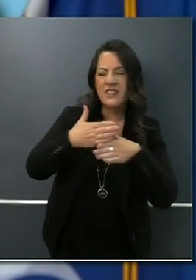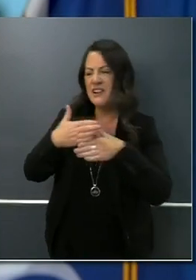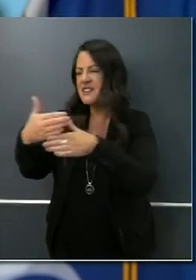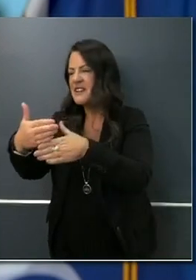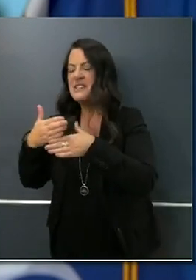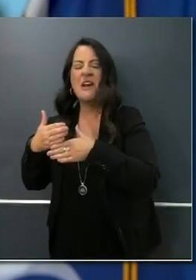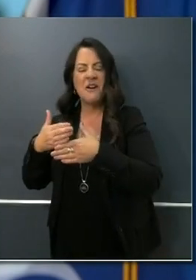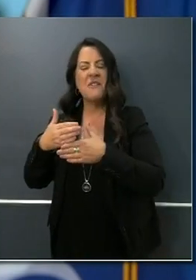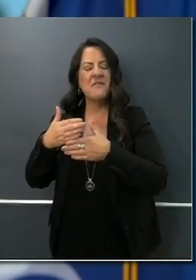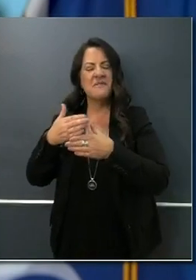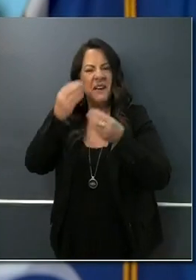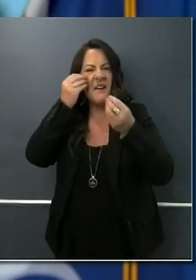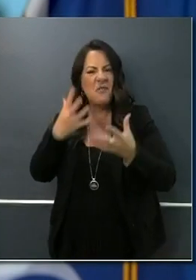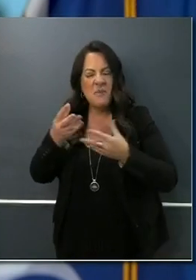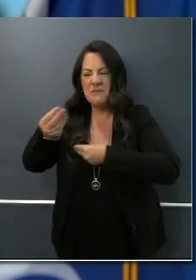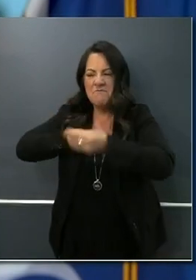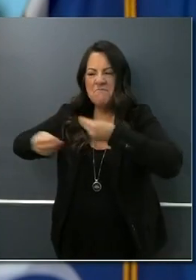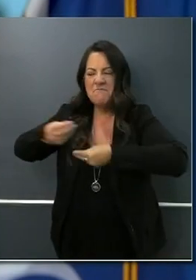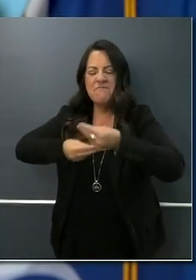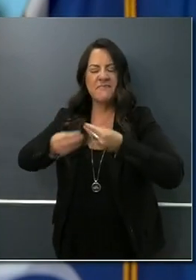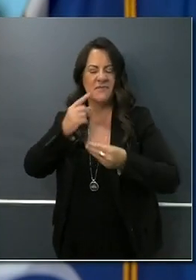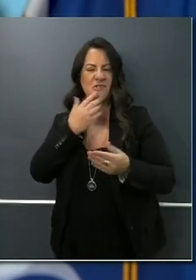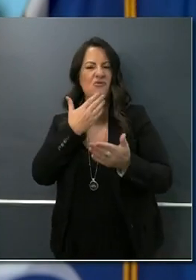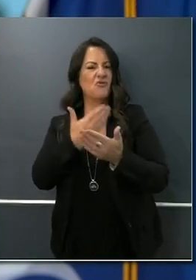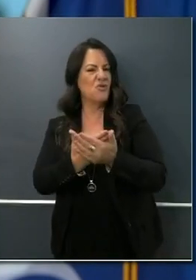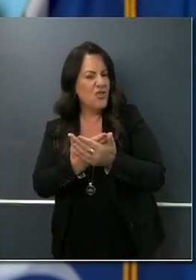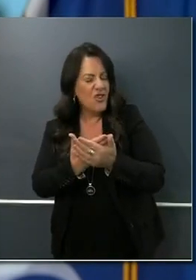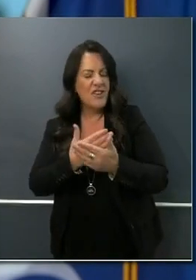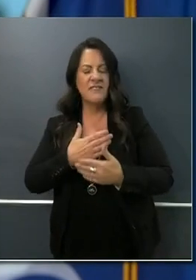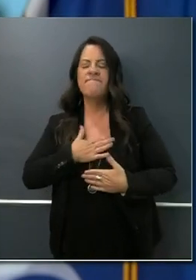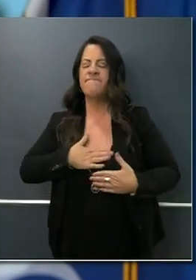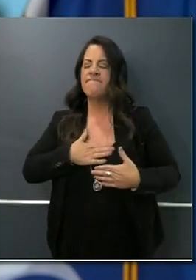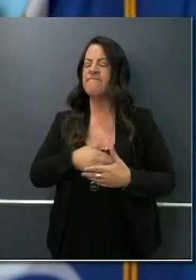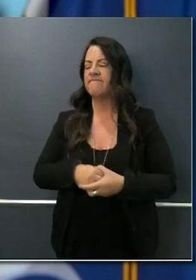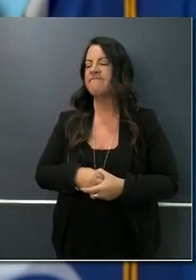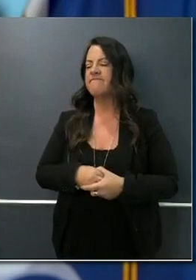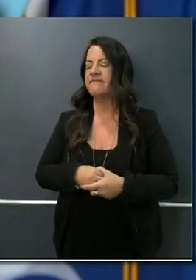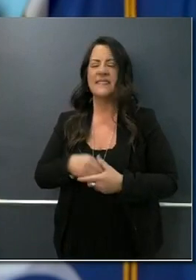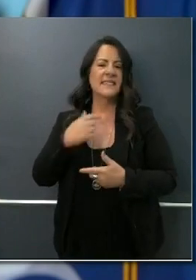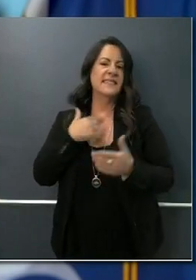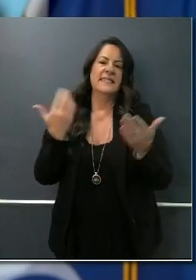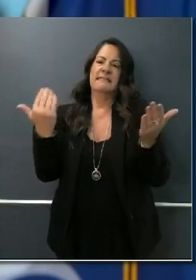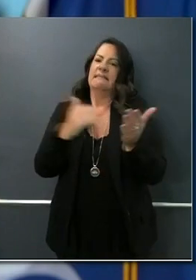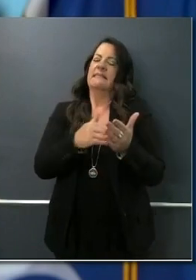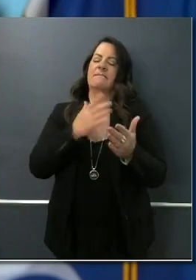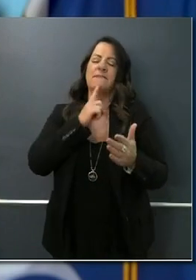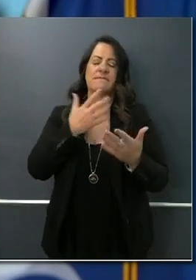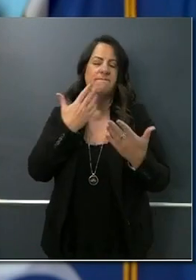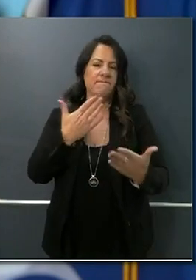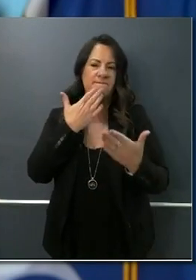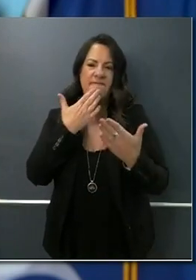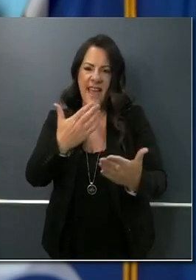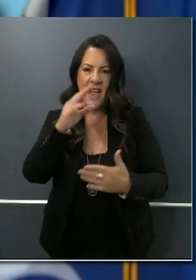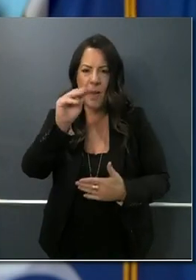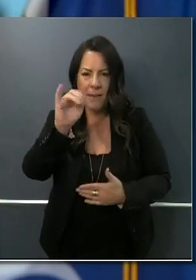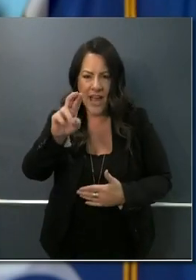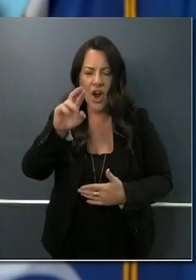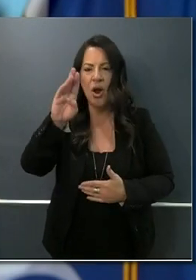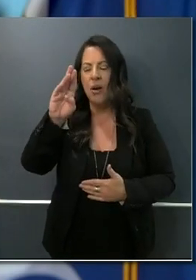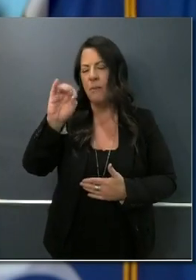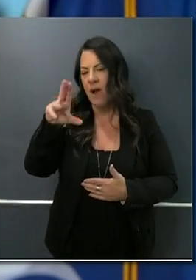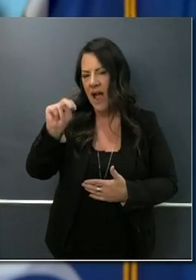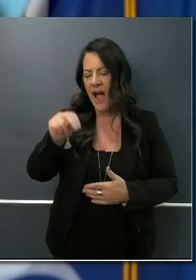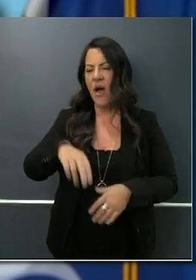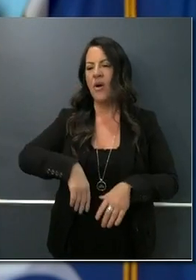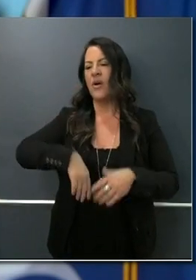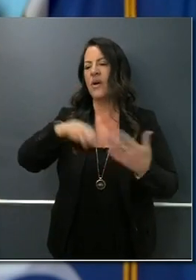This partnership has already become very, very meaningful. And I just, again, want to extend my deep gratitude to Mayor Brown, Mayor Inslee,